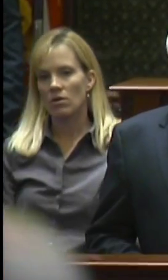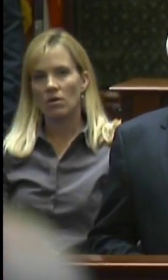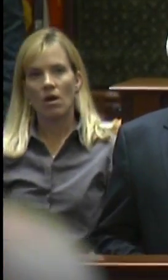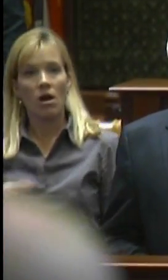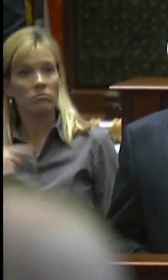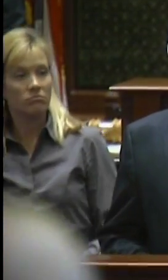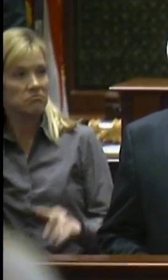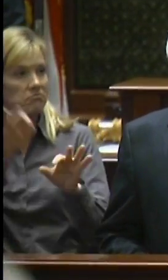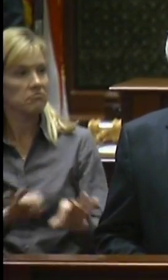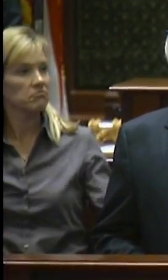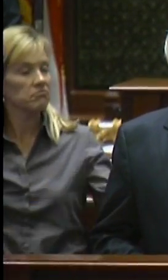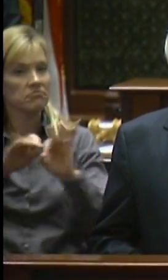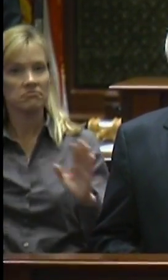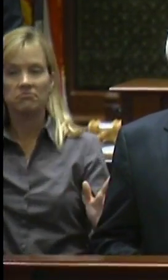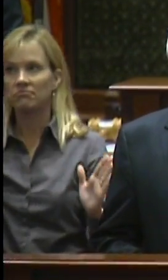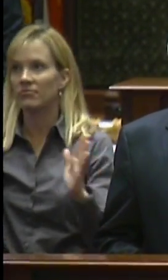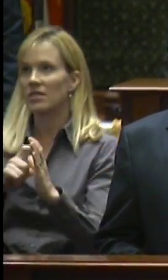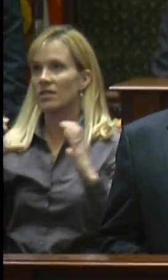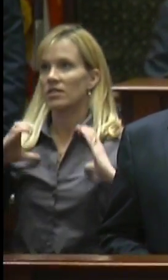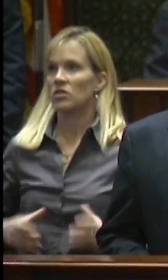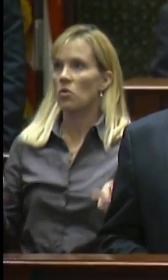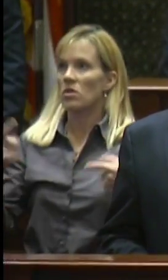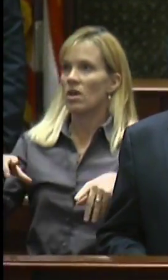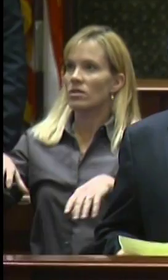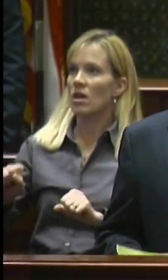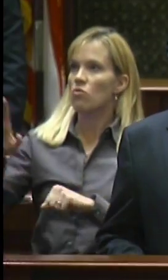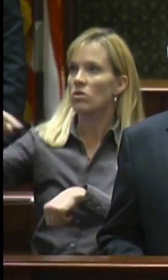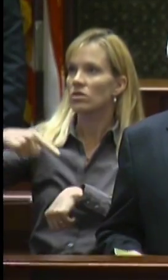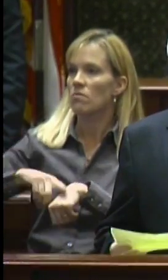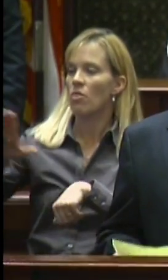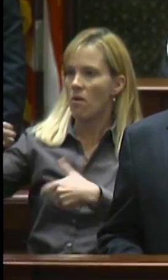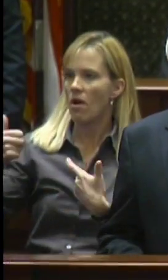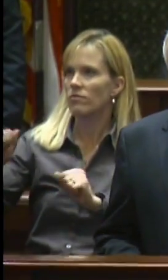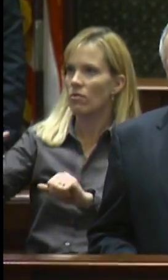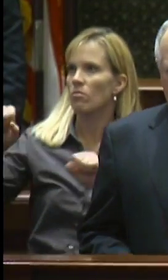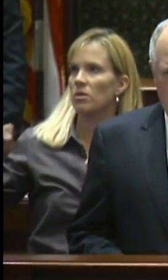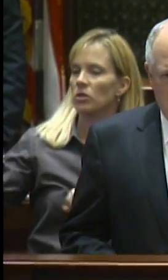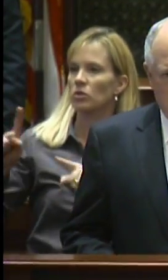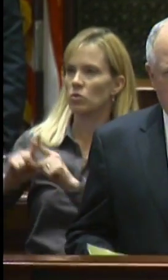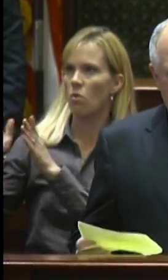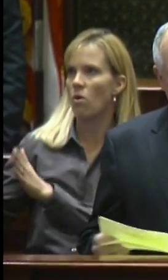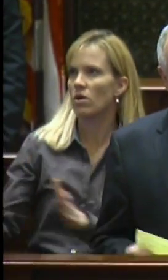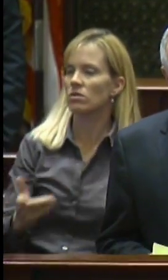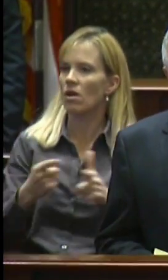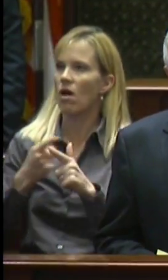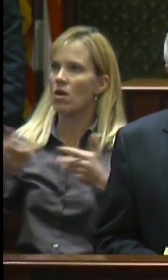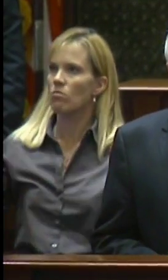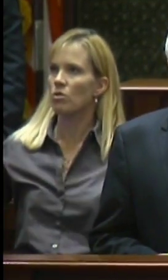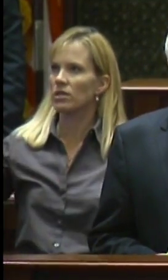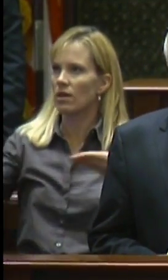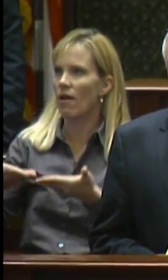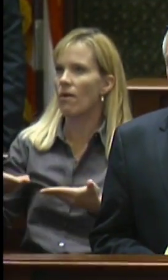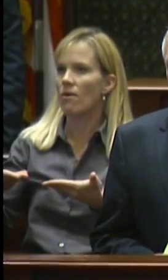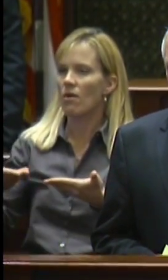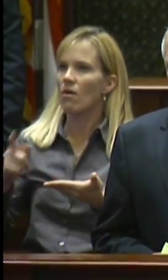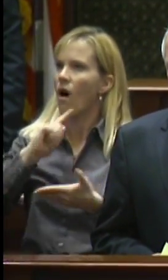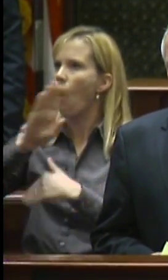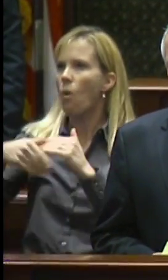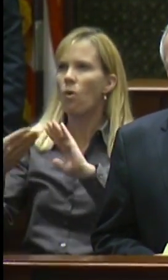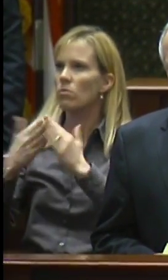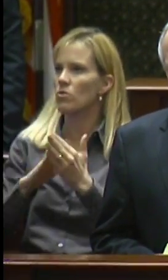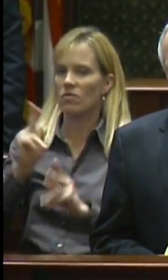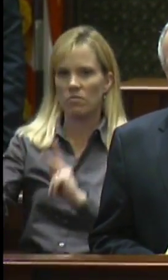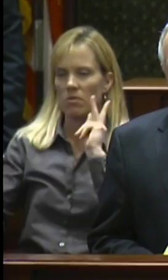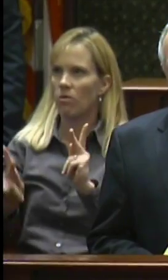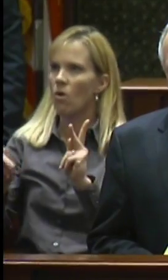I think it's important to recognize citizens when they take their time, their effort, their ability to organize and bring together a whole community